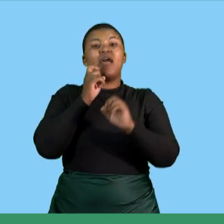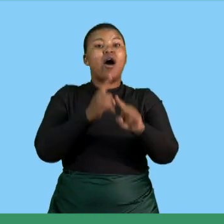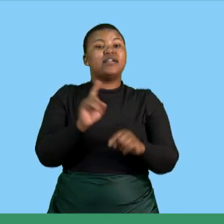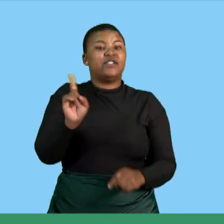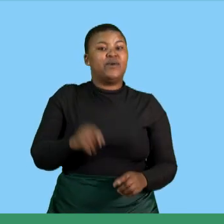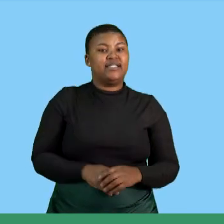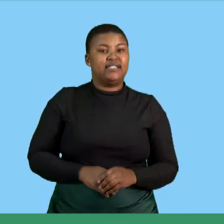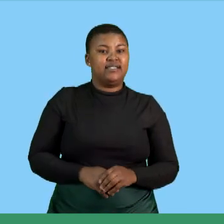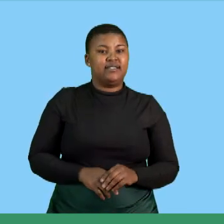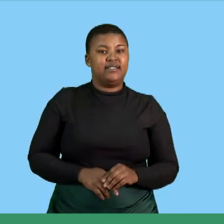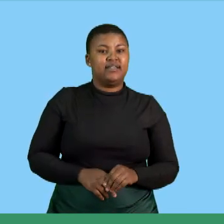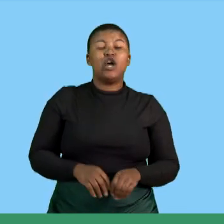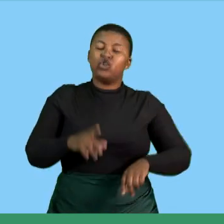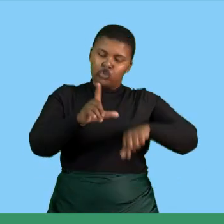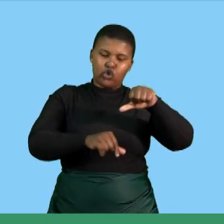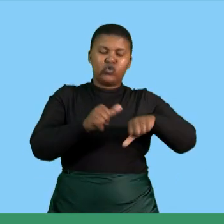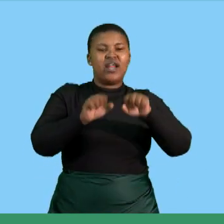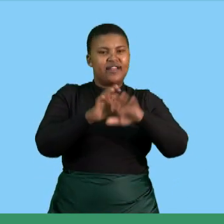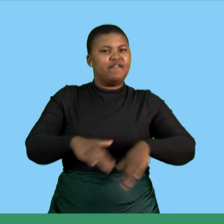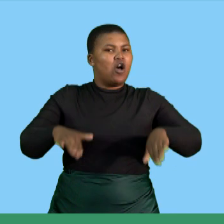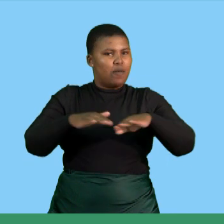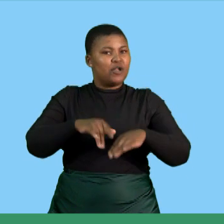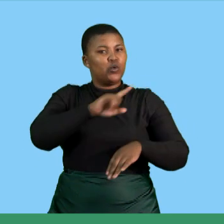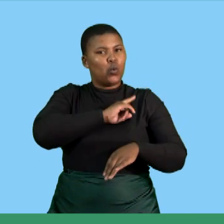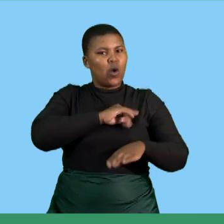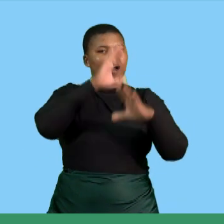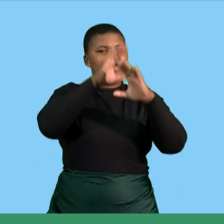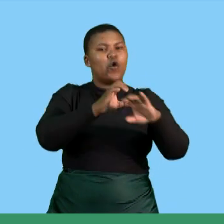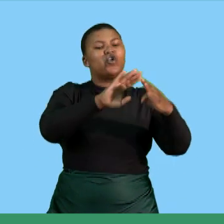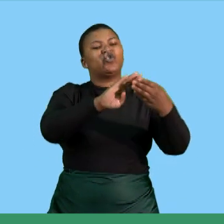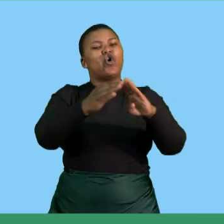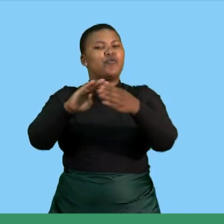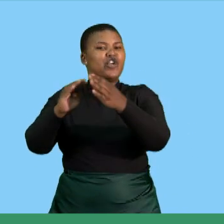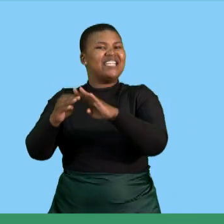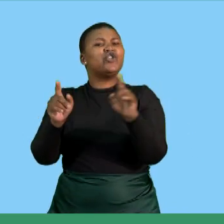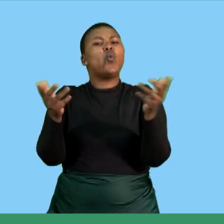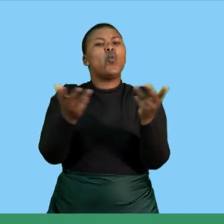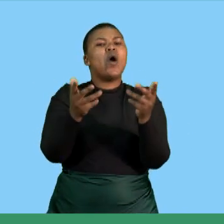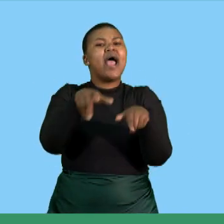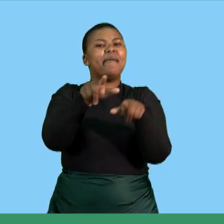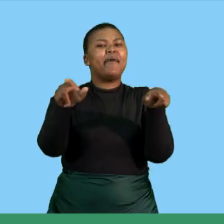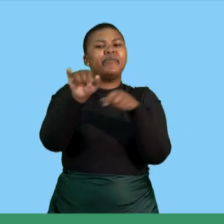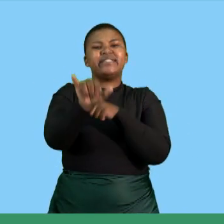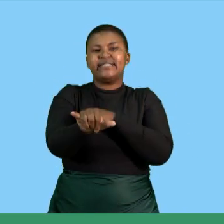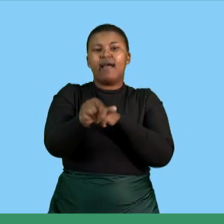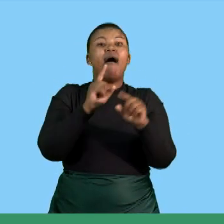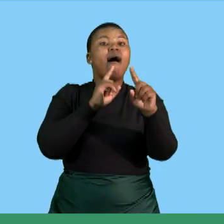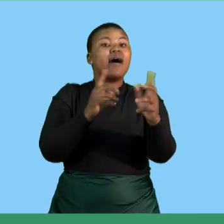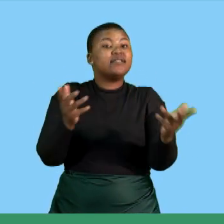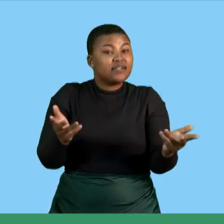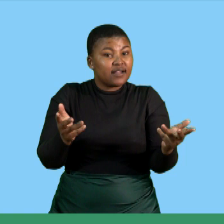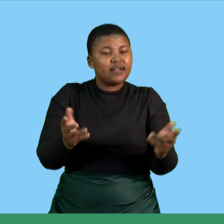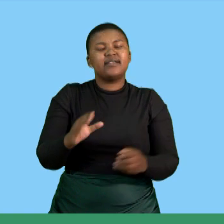social environment, remember, it refers to our society or where the people live. So our answer then